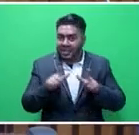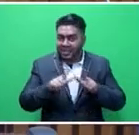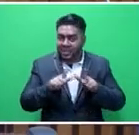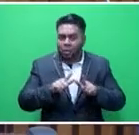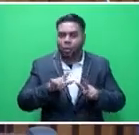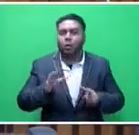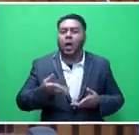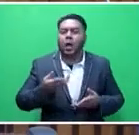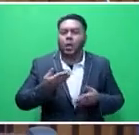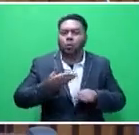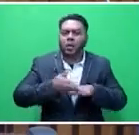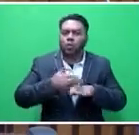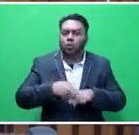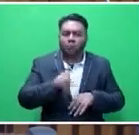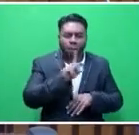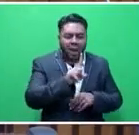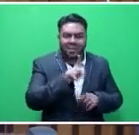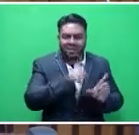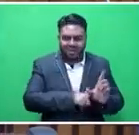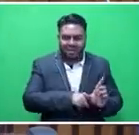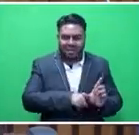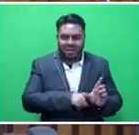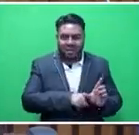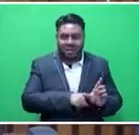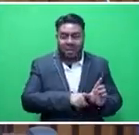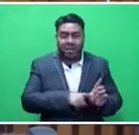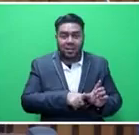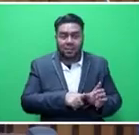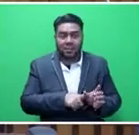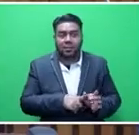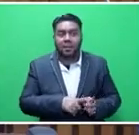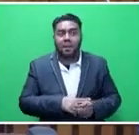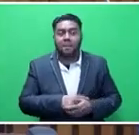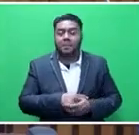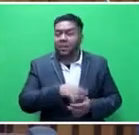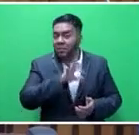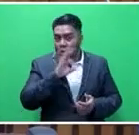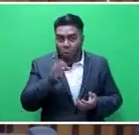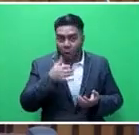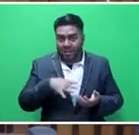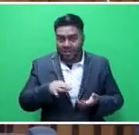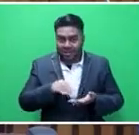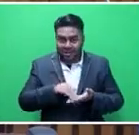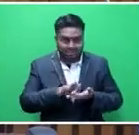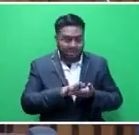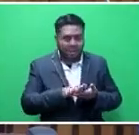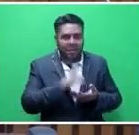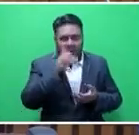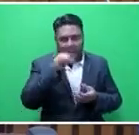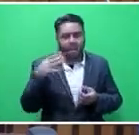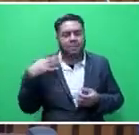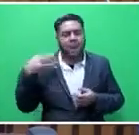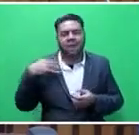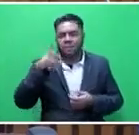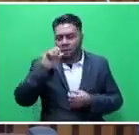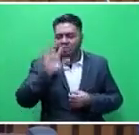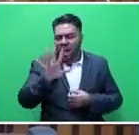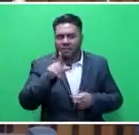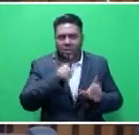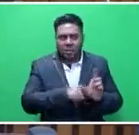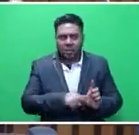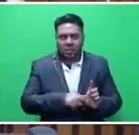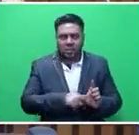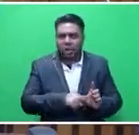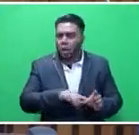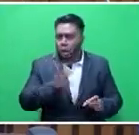for 1 year, not for 5 years, if they seek the exemption. However, if they do not seek the exemption, then when they do apply, they can apply for 5 years. It says not